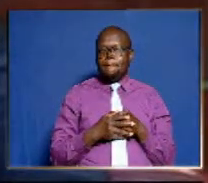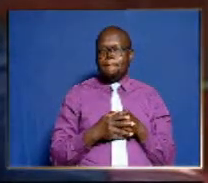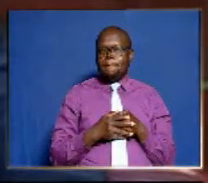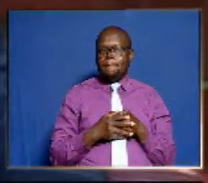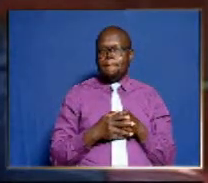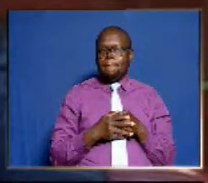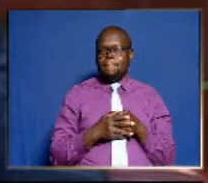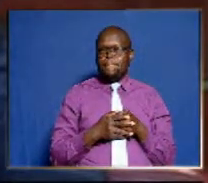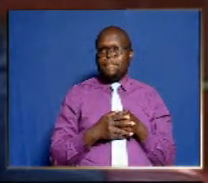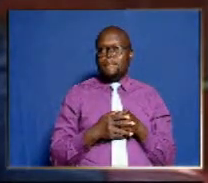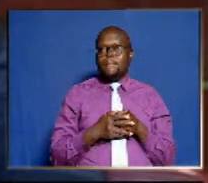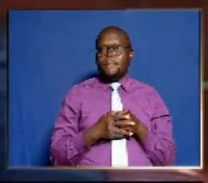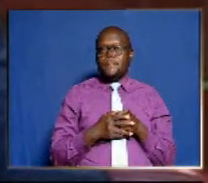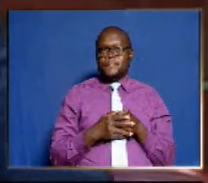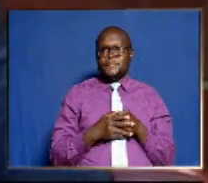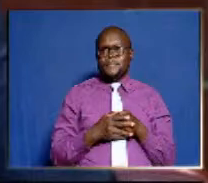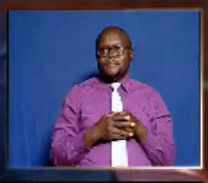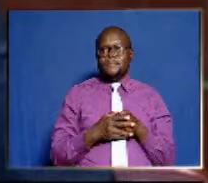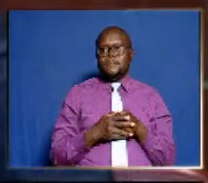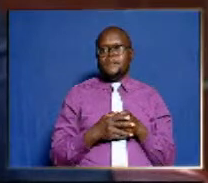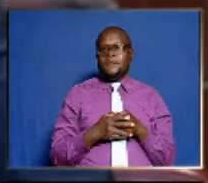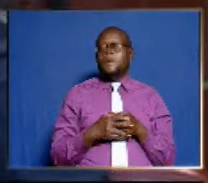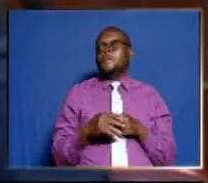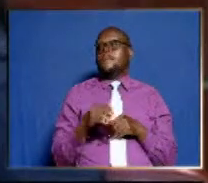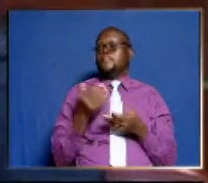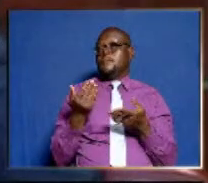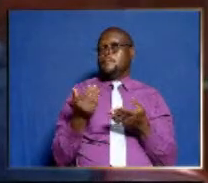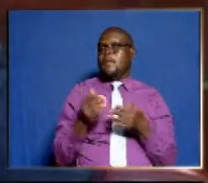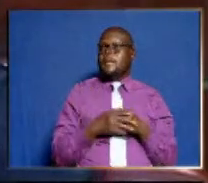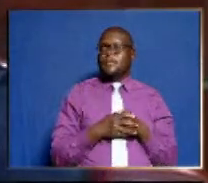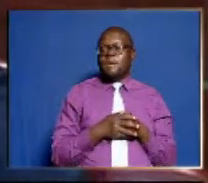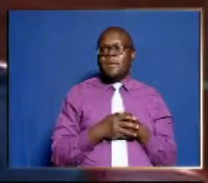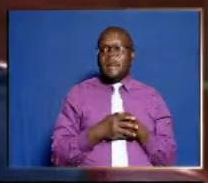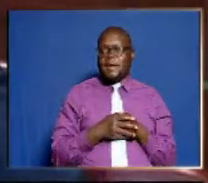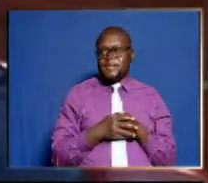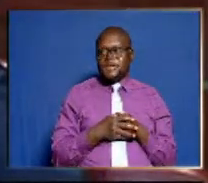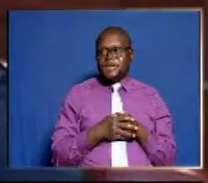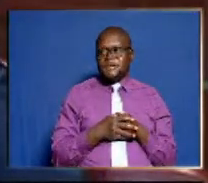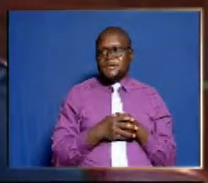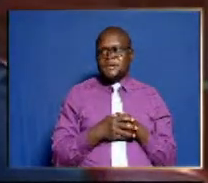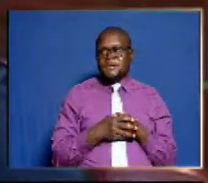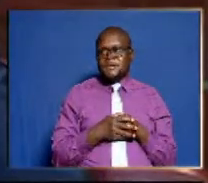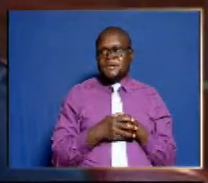3.03 trillion if it is above the line. Of course, the 600 billion shillings